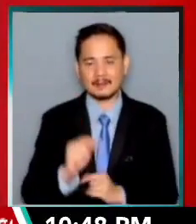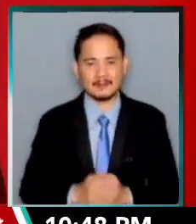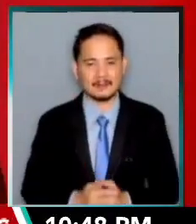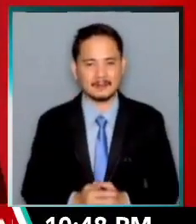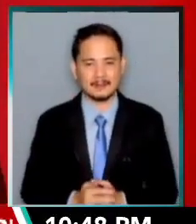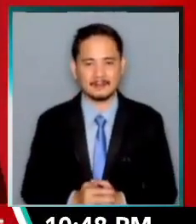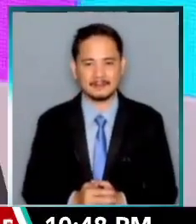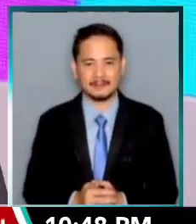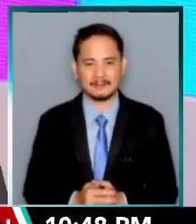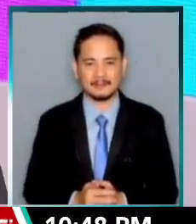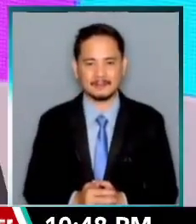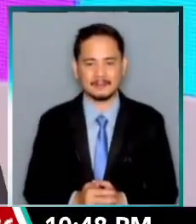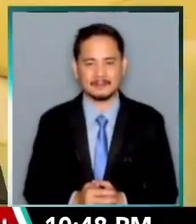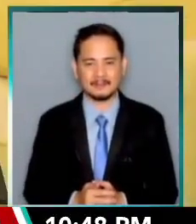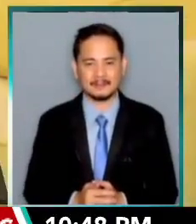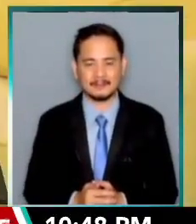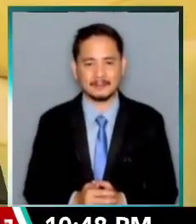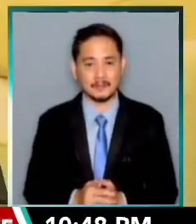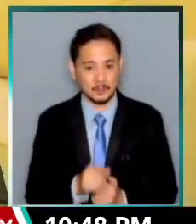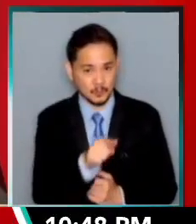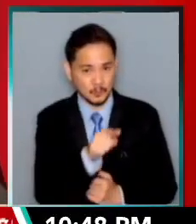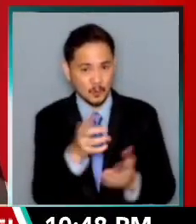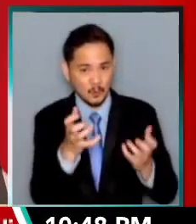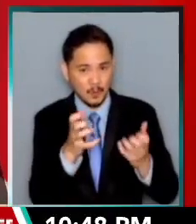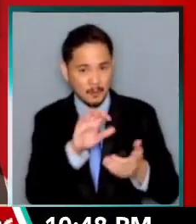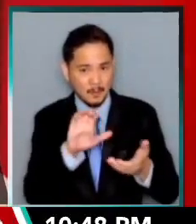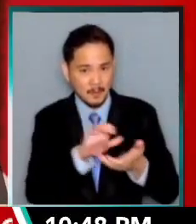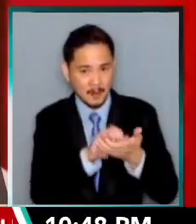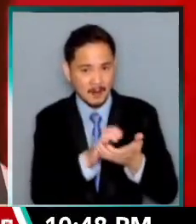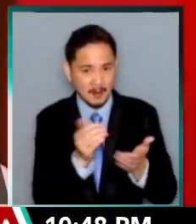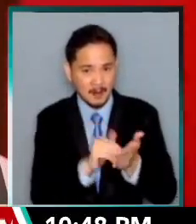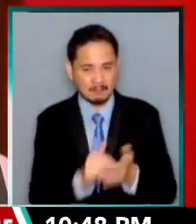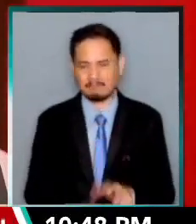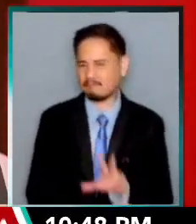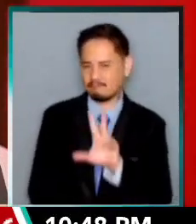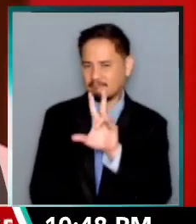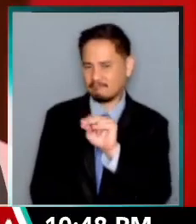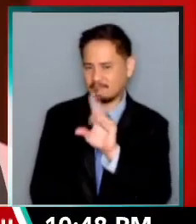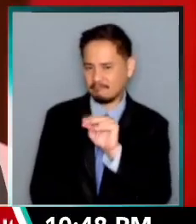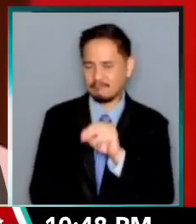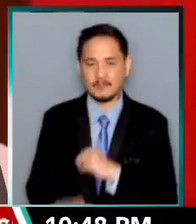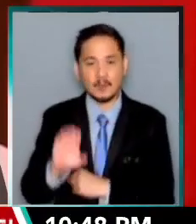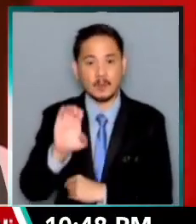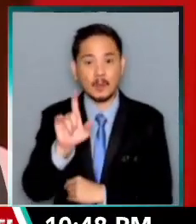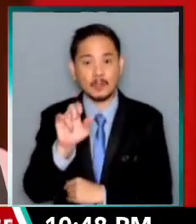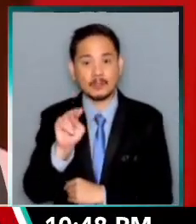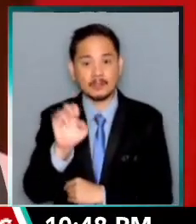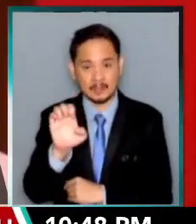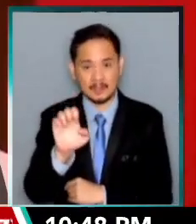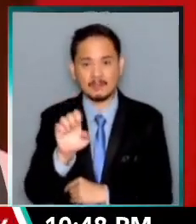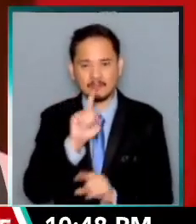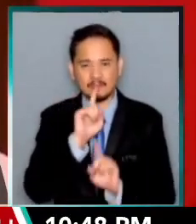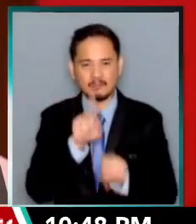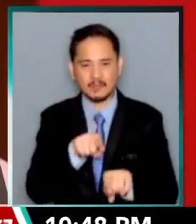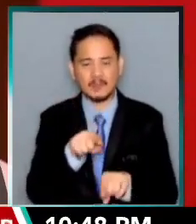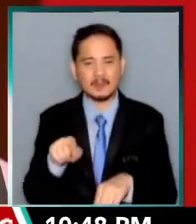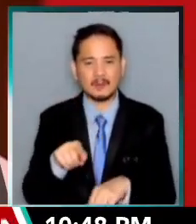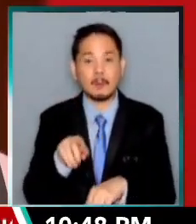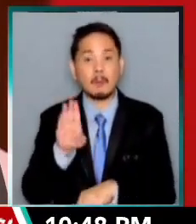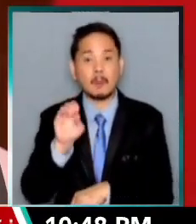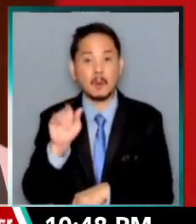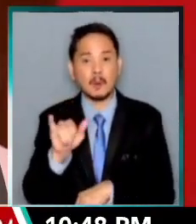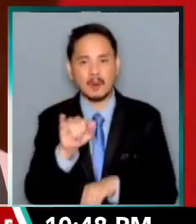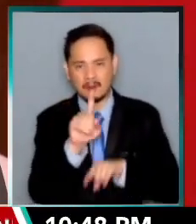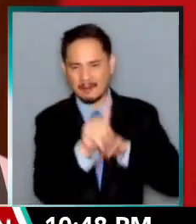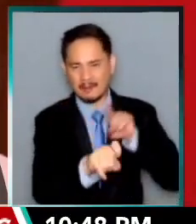You will not marry again. No. Yan ang revelasyon ni Claudine Barretto sa Fast Talk with Boy Abunda. Focus na raw niya ang kanyang